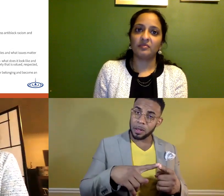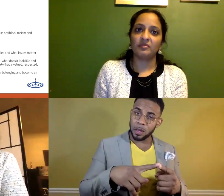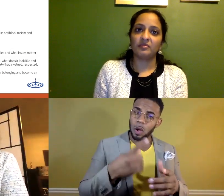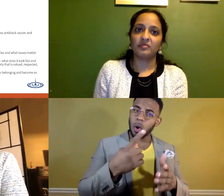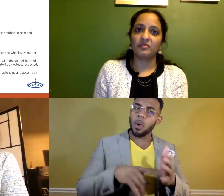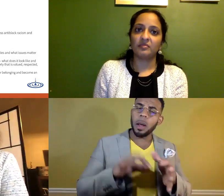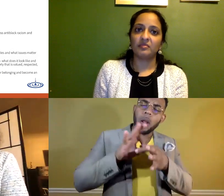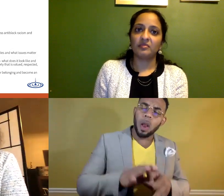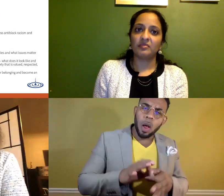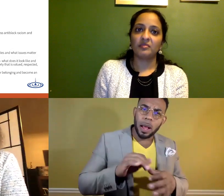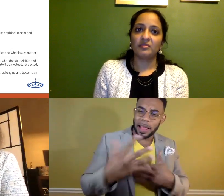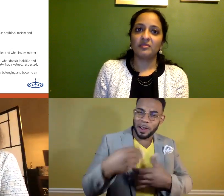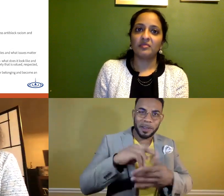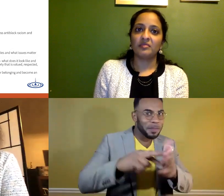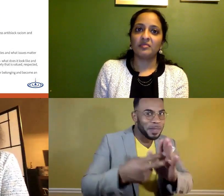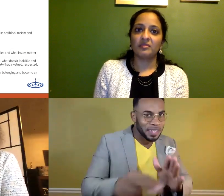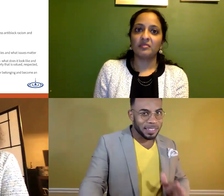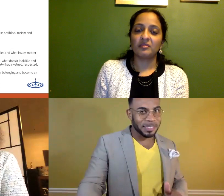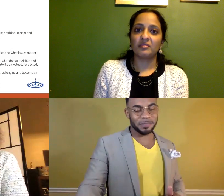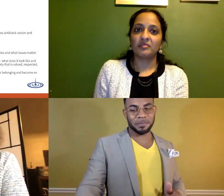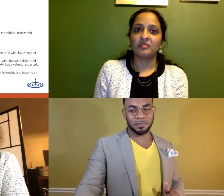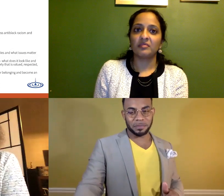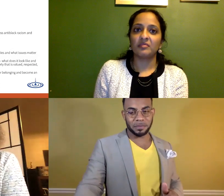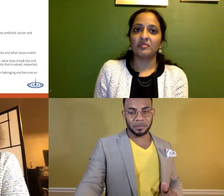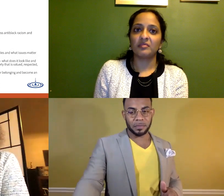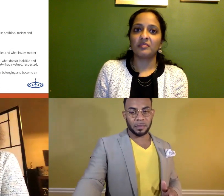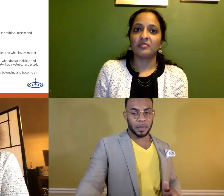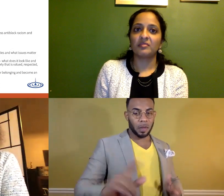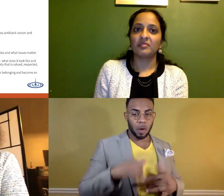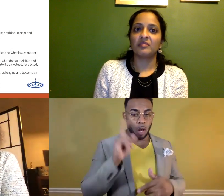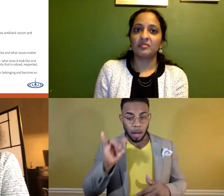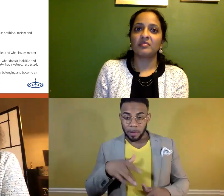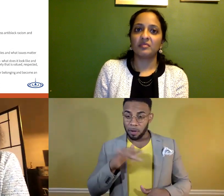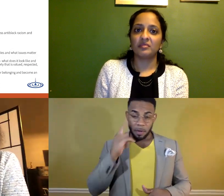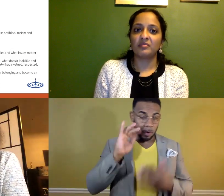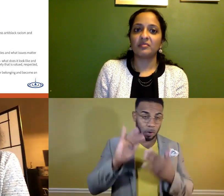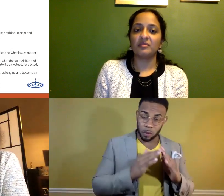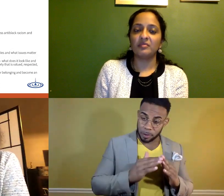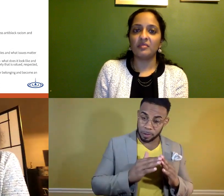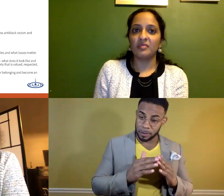does belonging and inclusion mean? What does it look like and feel like for your communities?